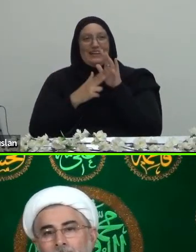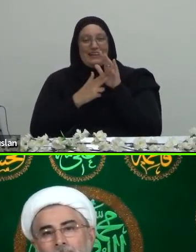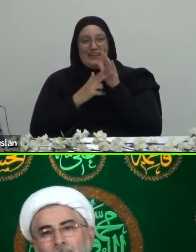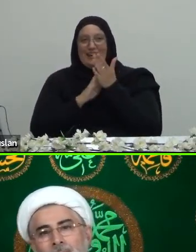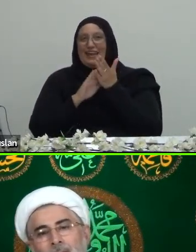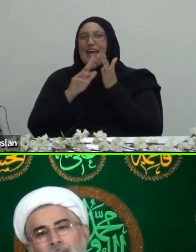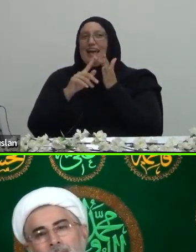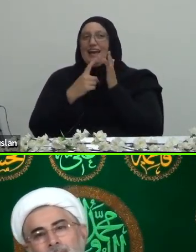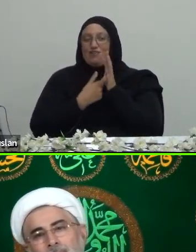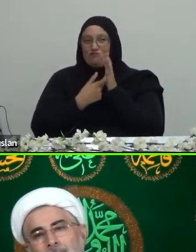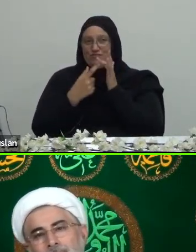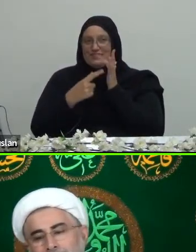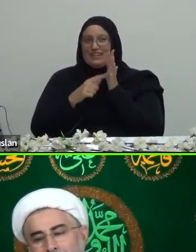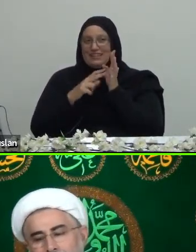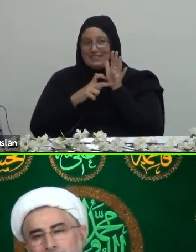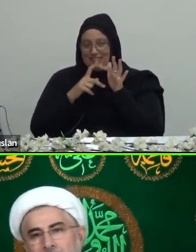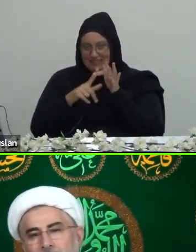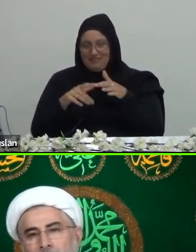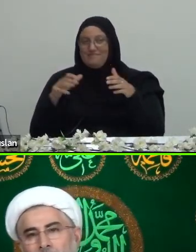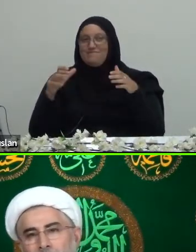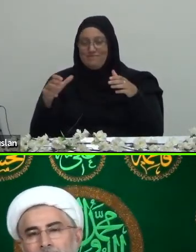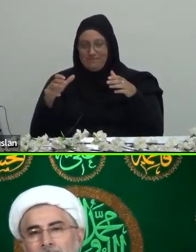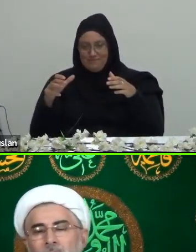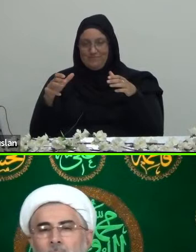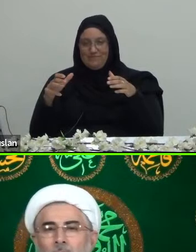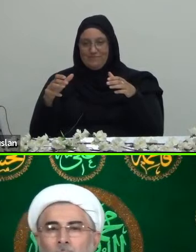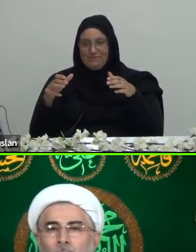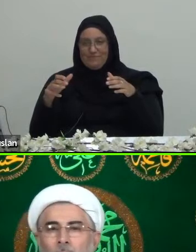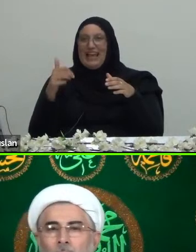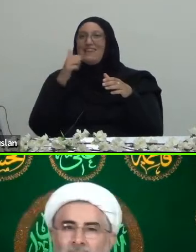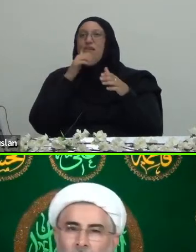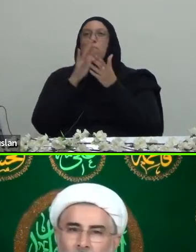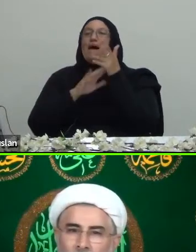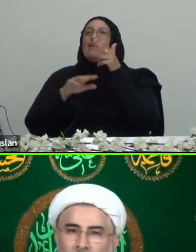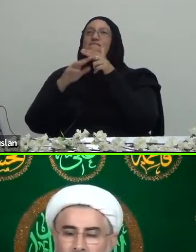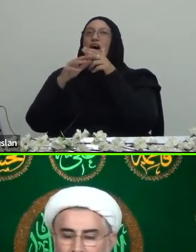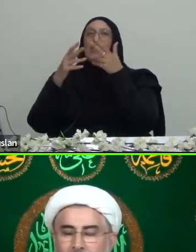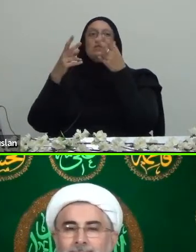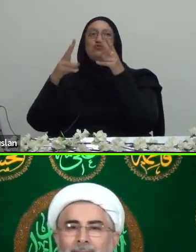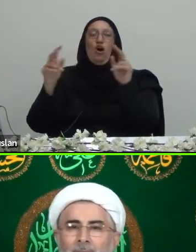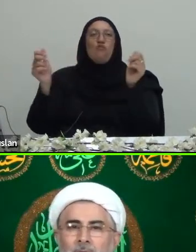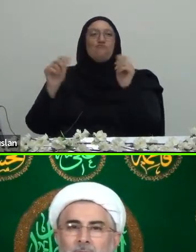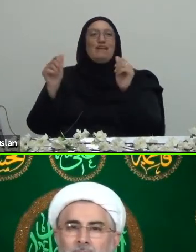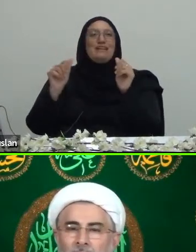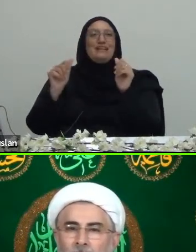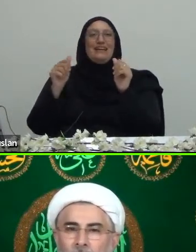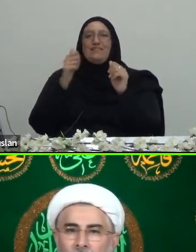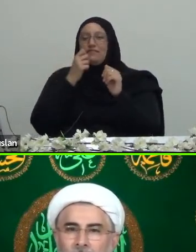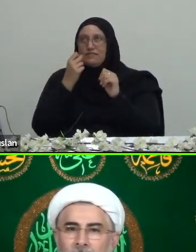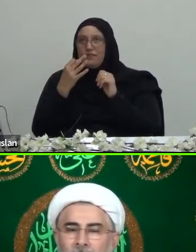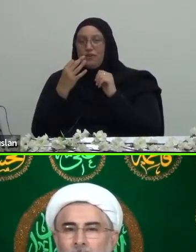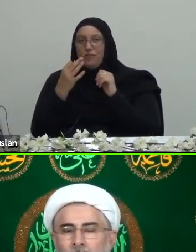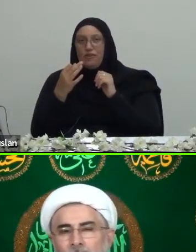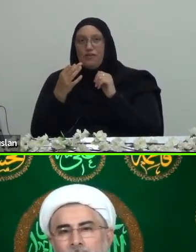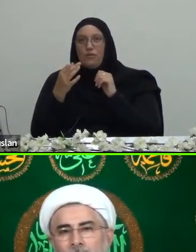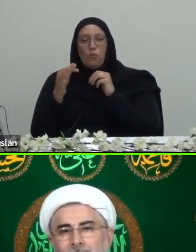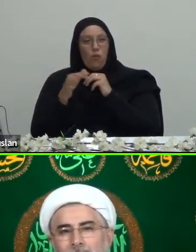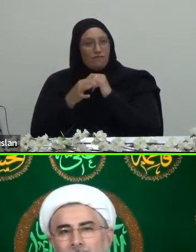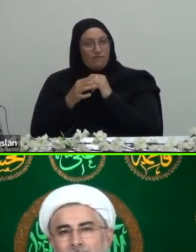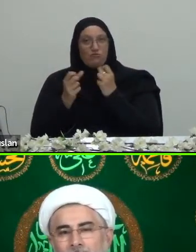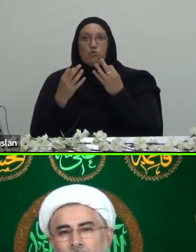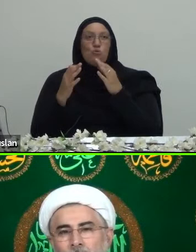again. In the absence of my parents, my wife, and my children. In the absence of my children, the